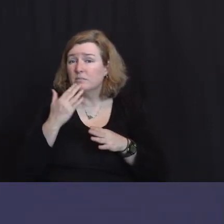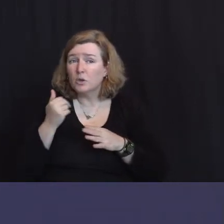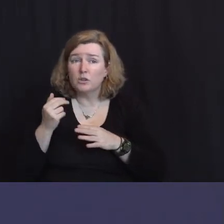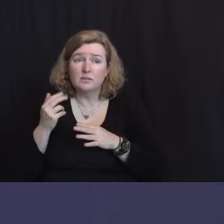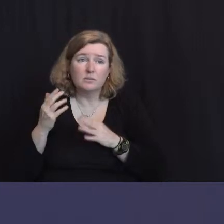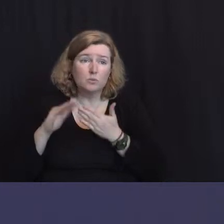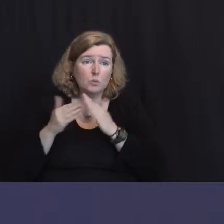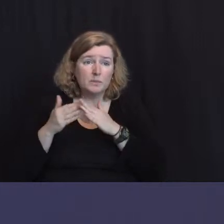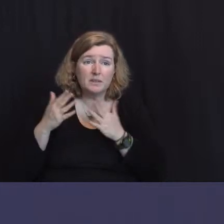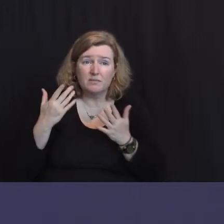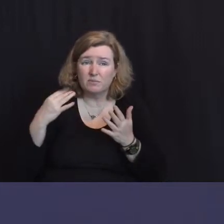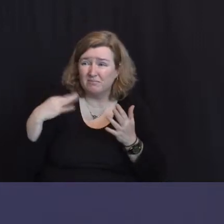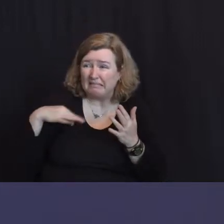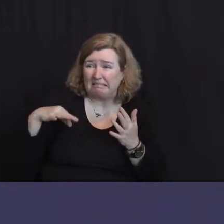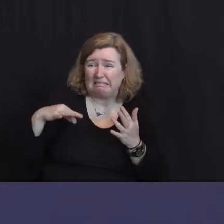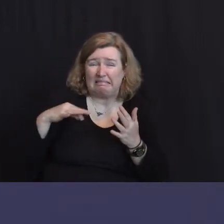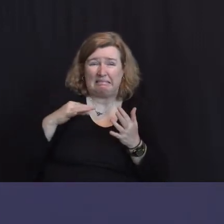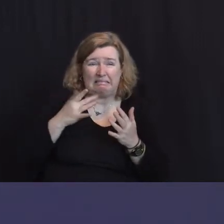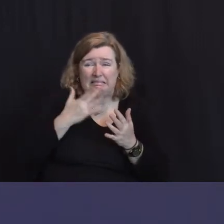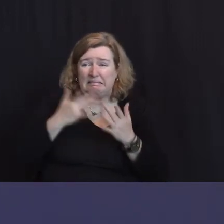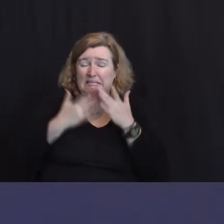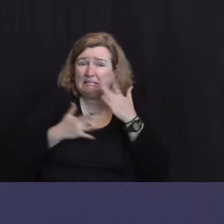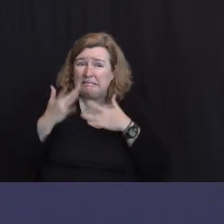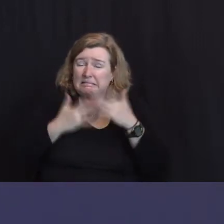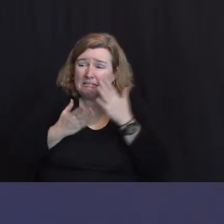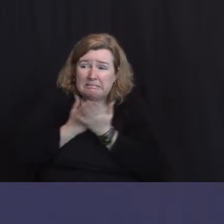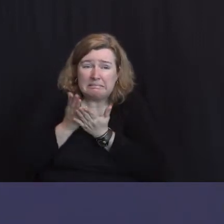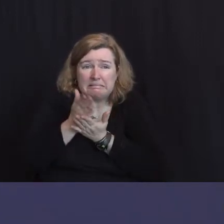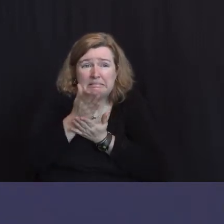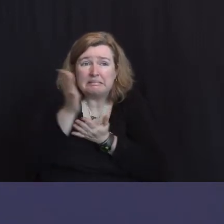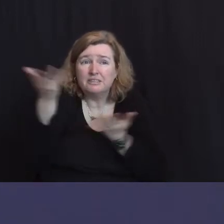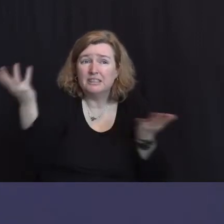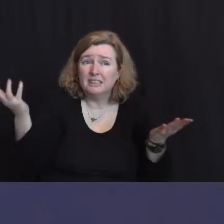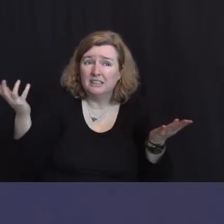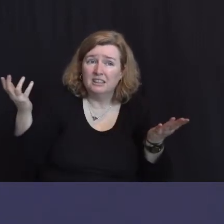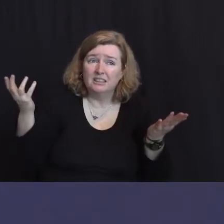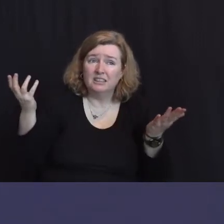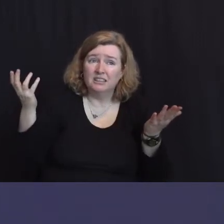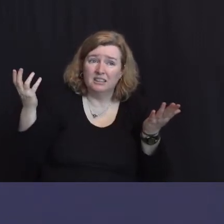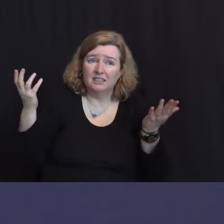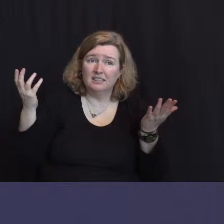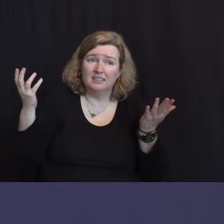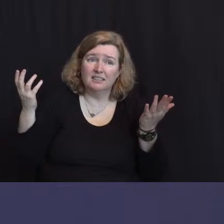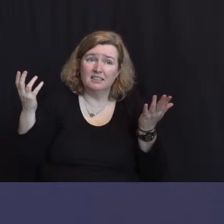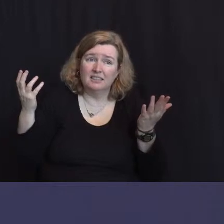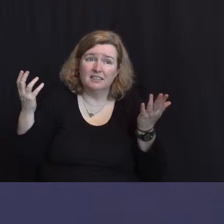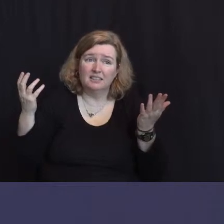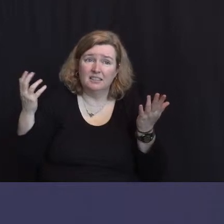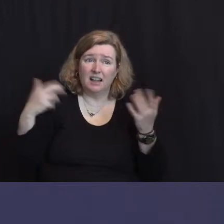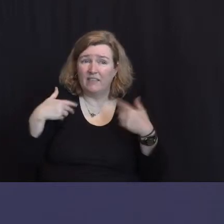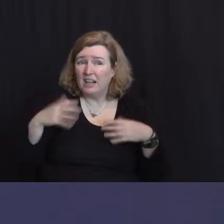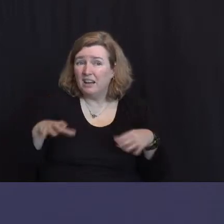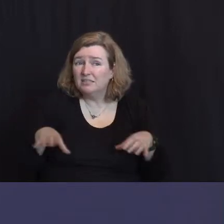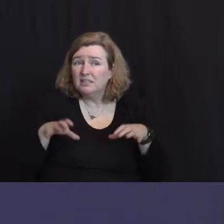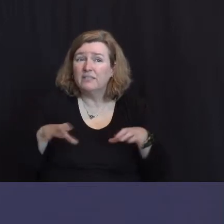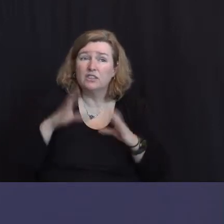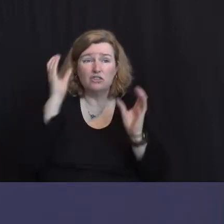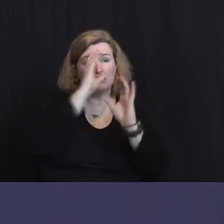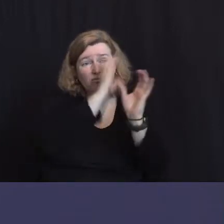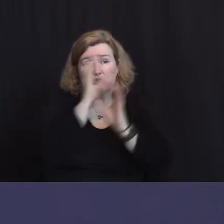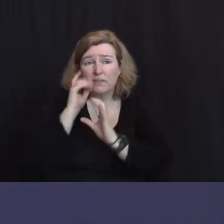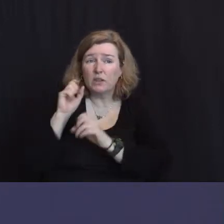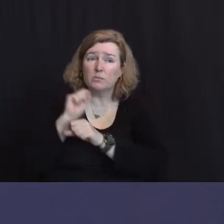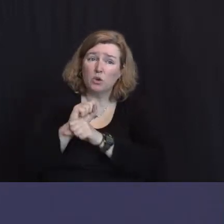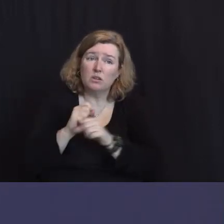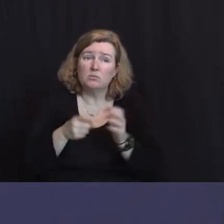thin? What's your feeling about reinstating the actively searching for work requirement of listing businesses specifically